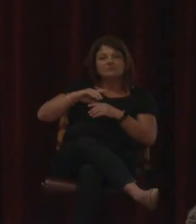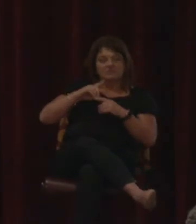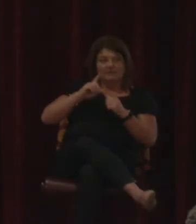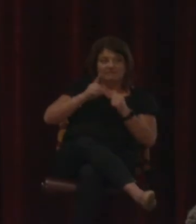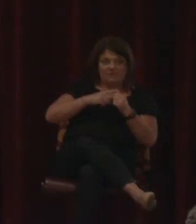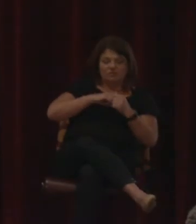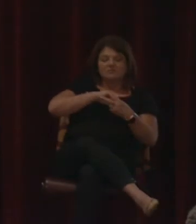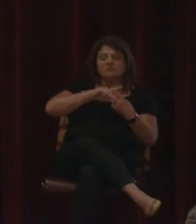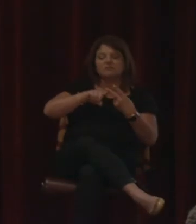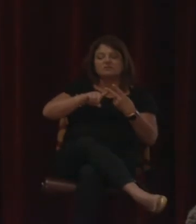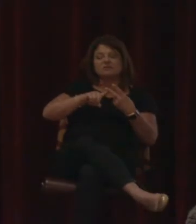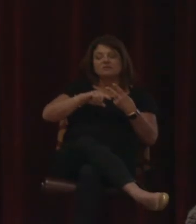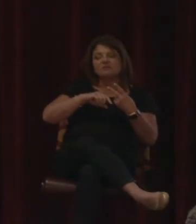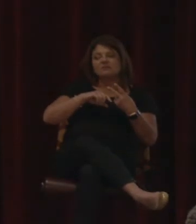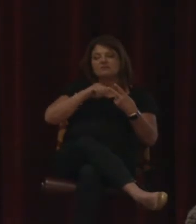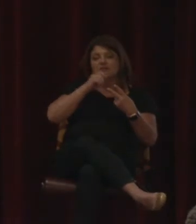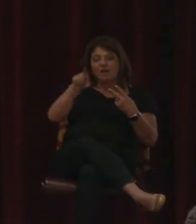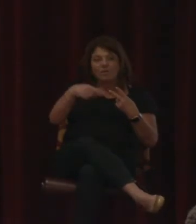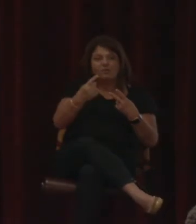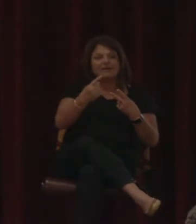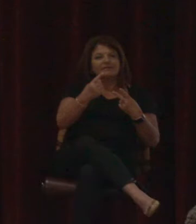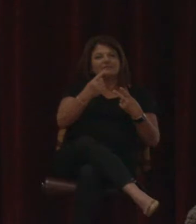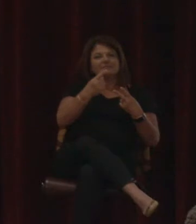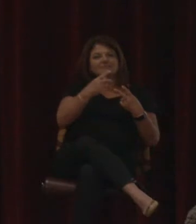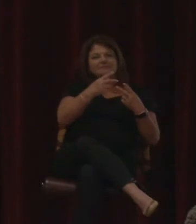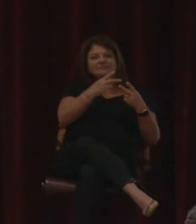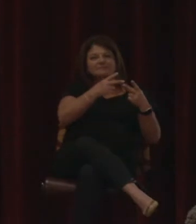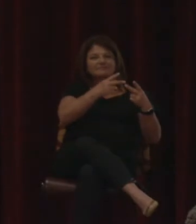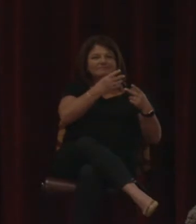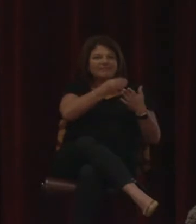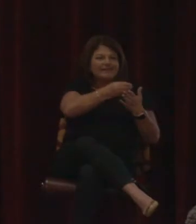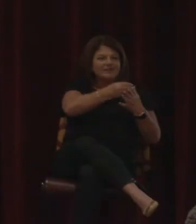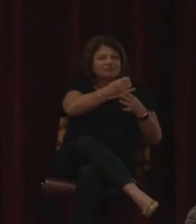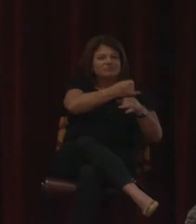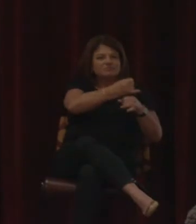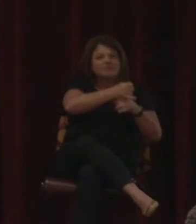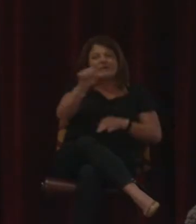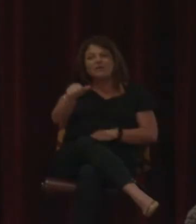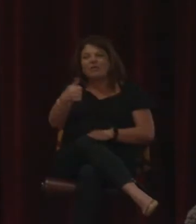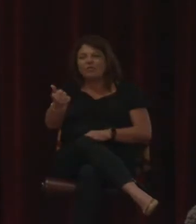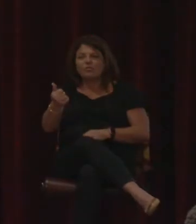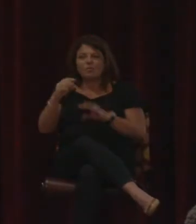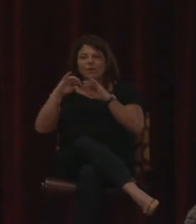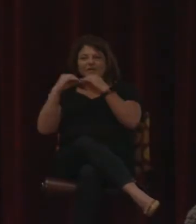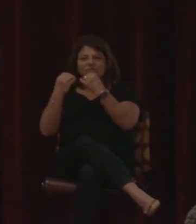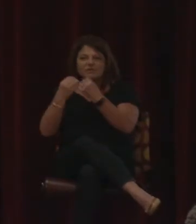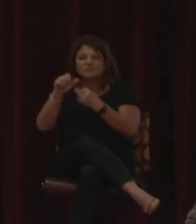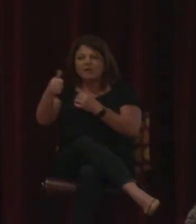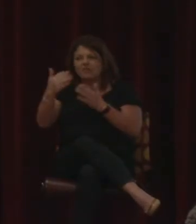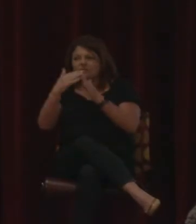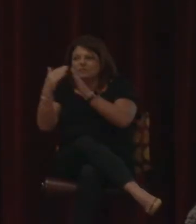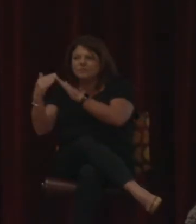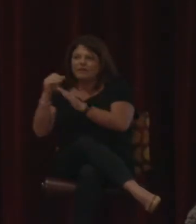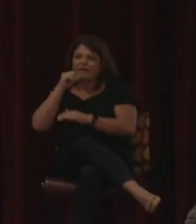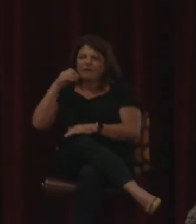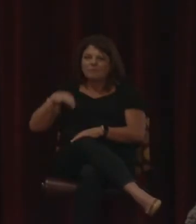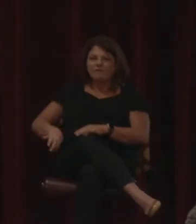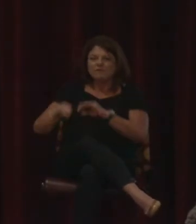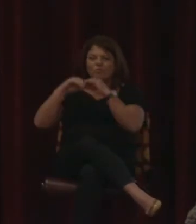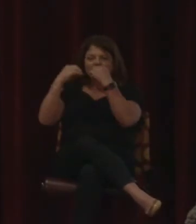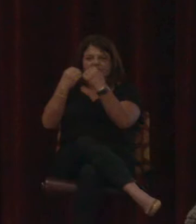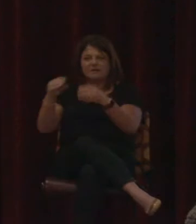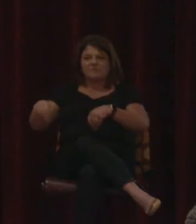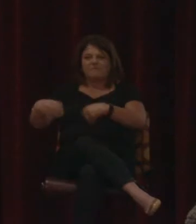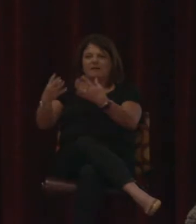two, I think not only financial institutions, but organizations, other nonprofits and other community organizations, providing